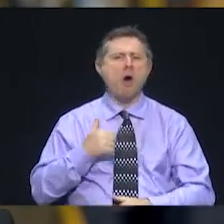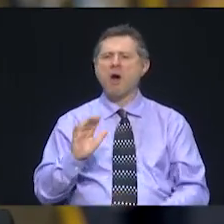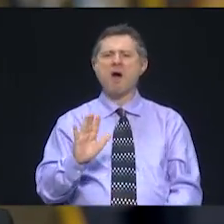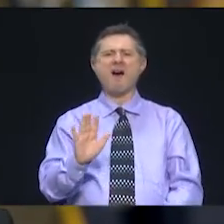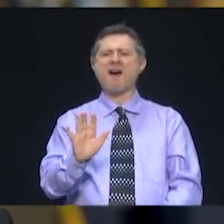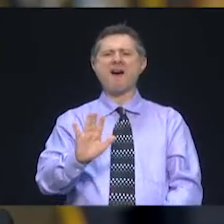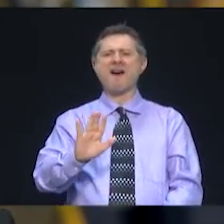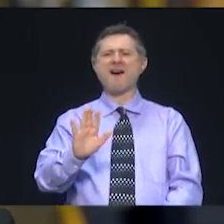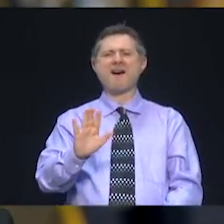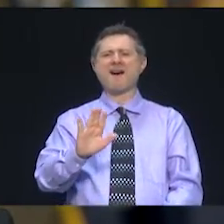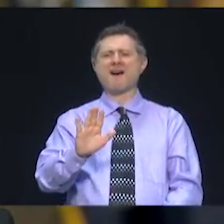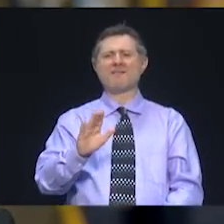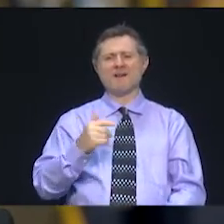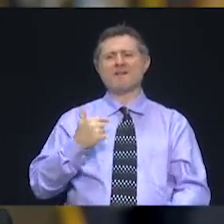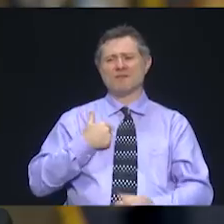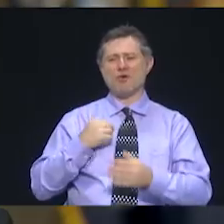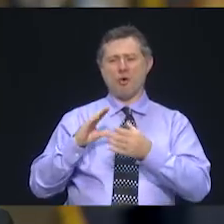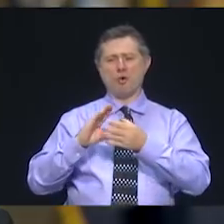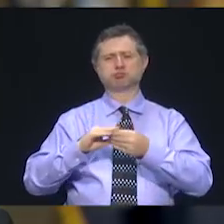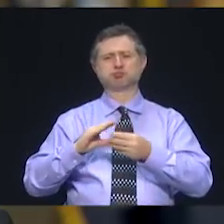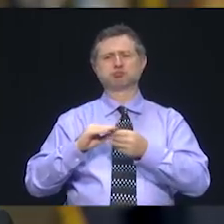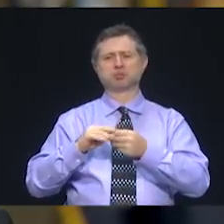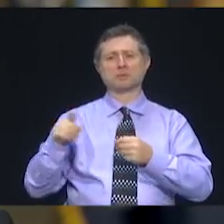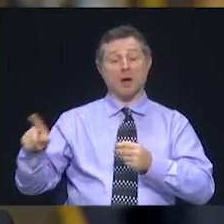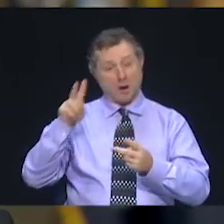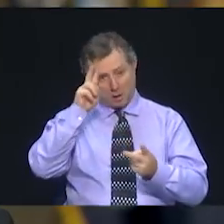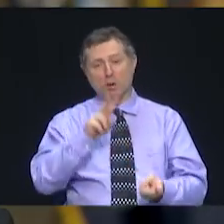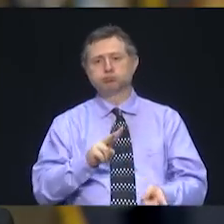heard things that I just didn't say.